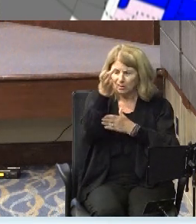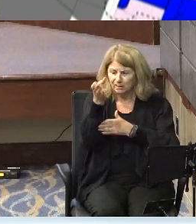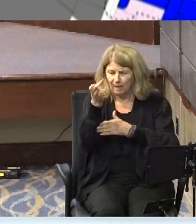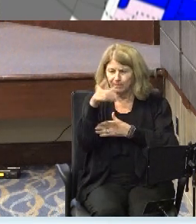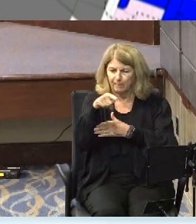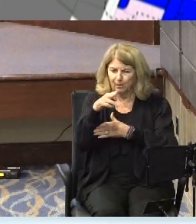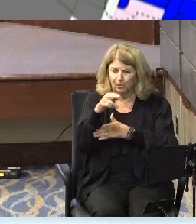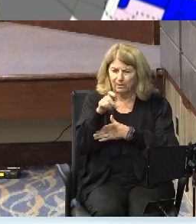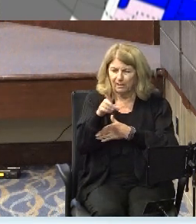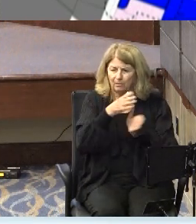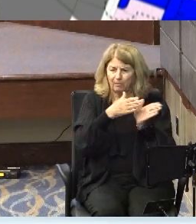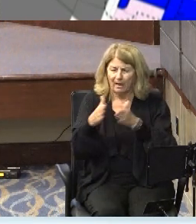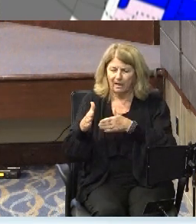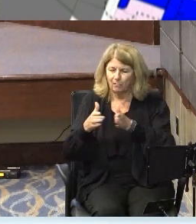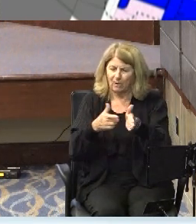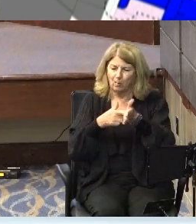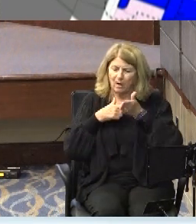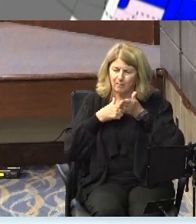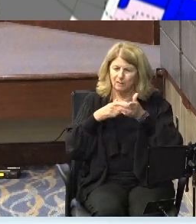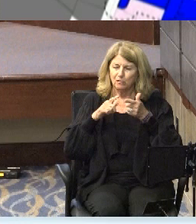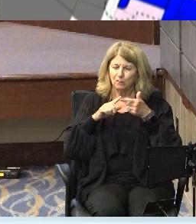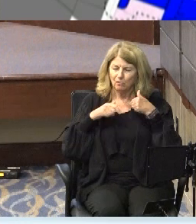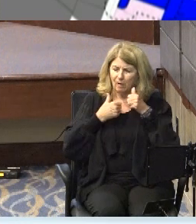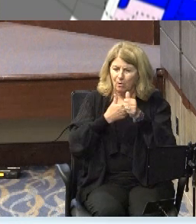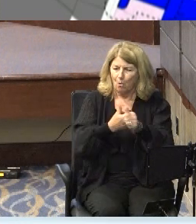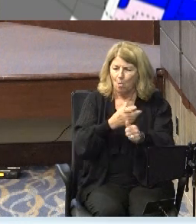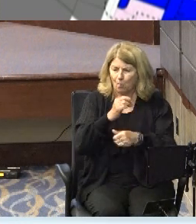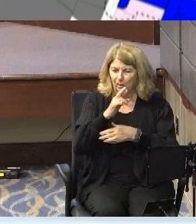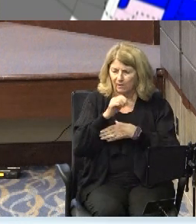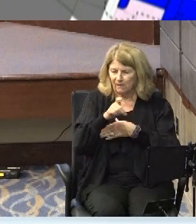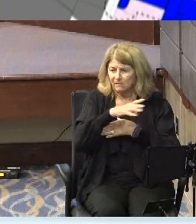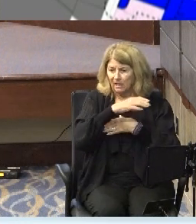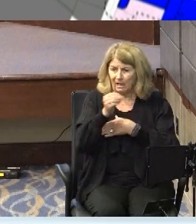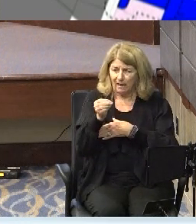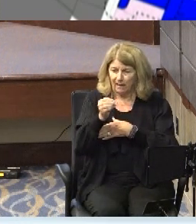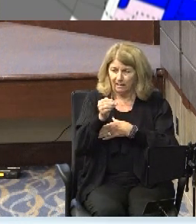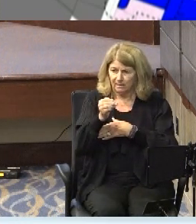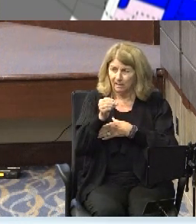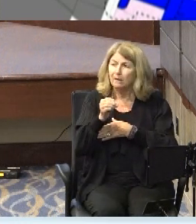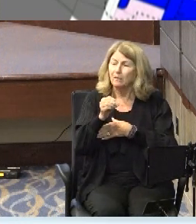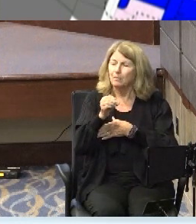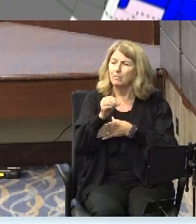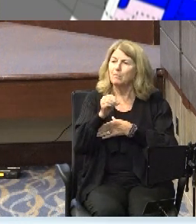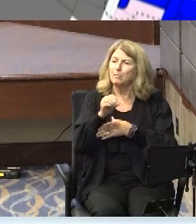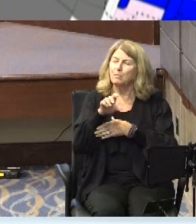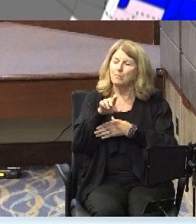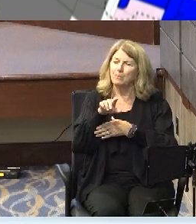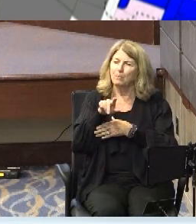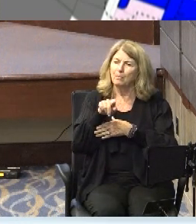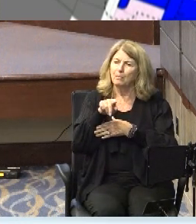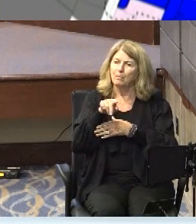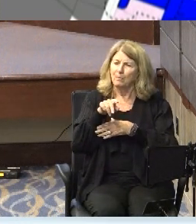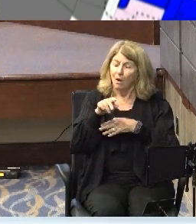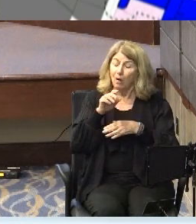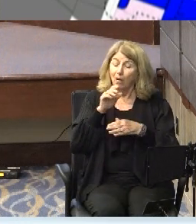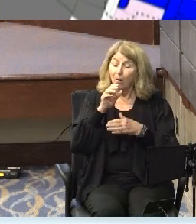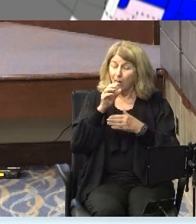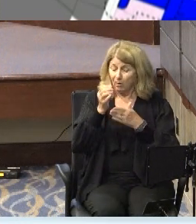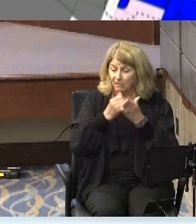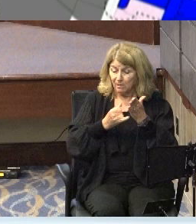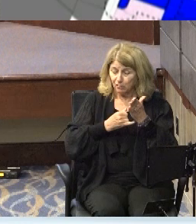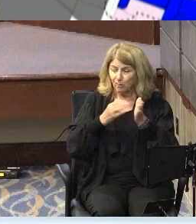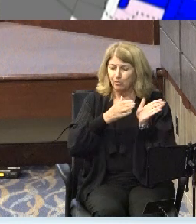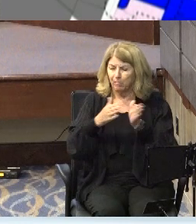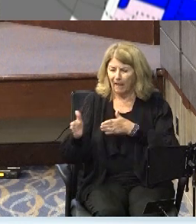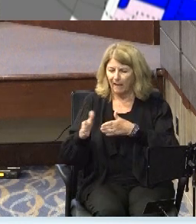and requirements of the PUD ordinance. And two, the circulation plan, public facility and service plans, preliminary architectural plan, and site development and